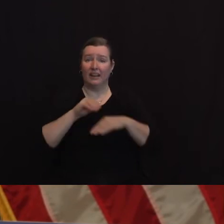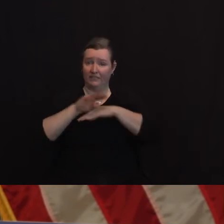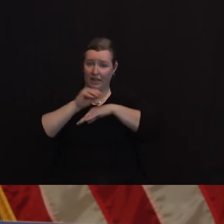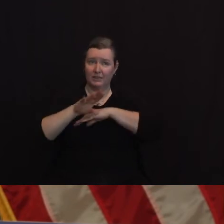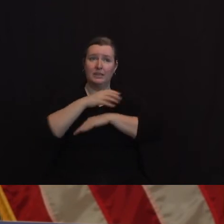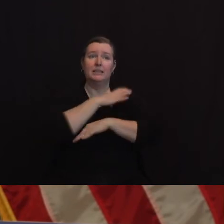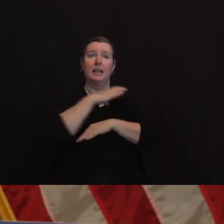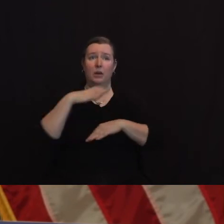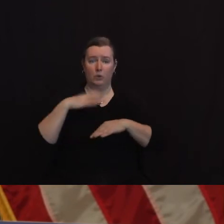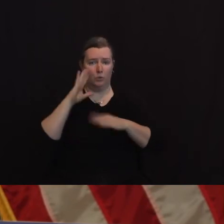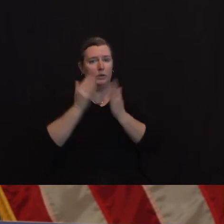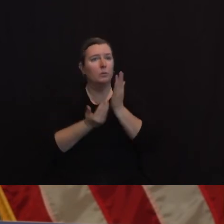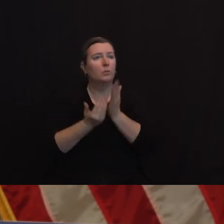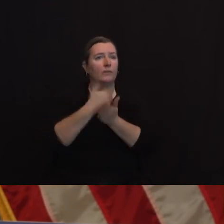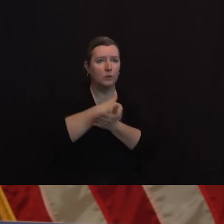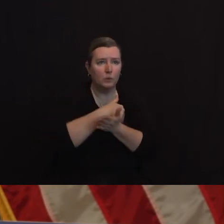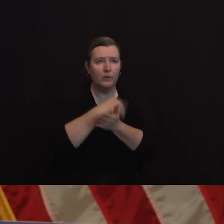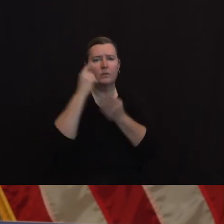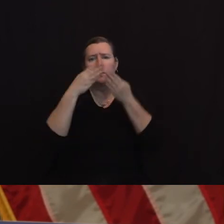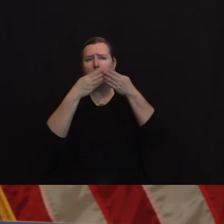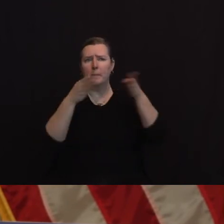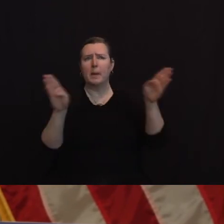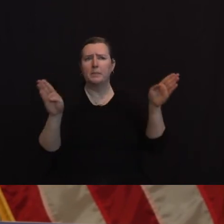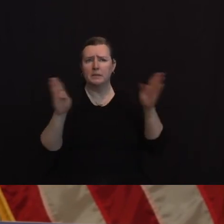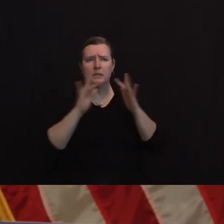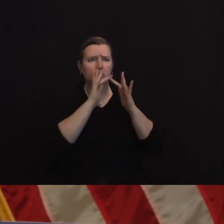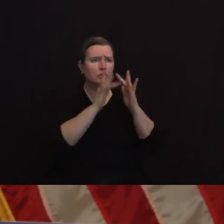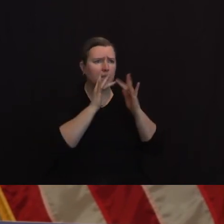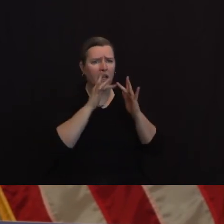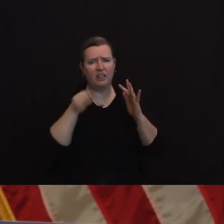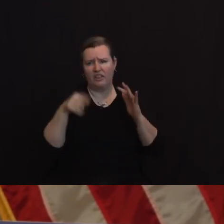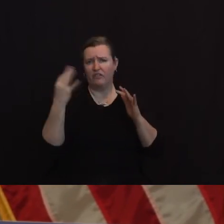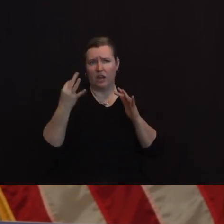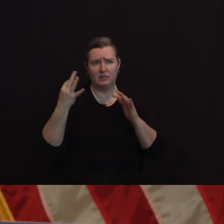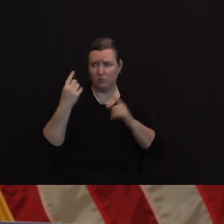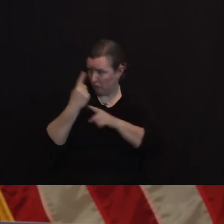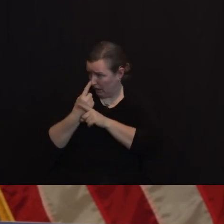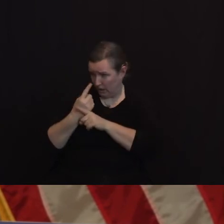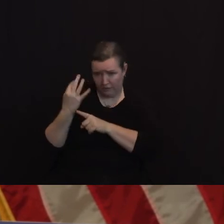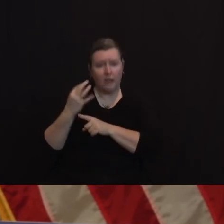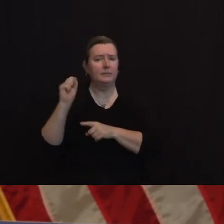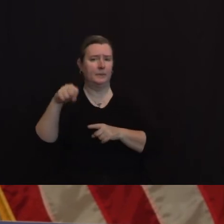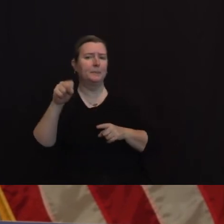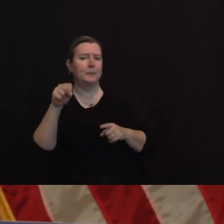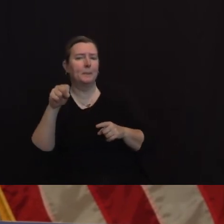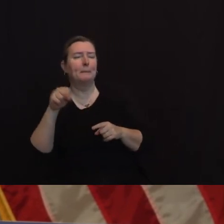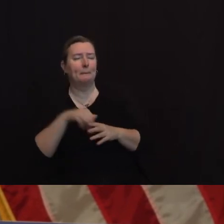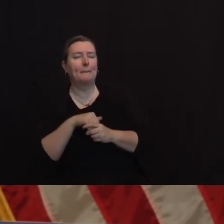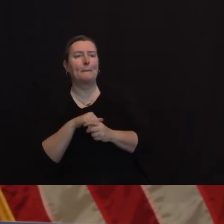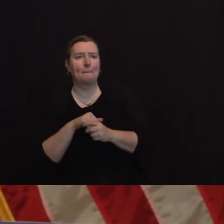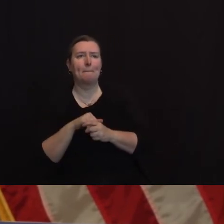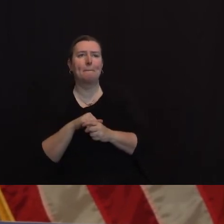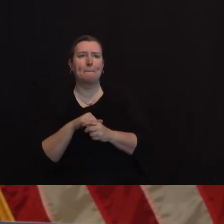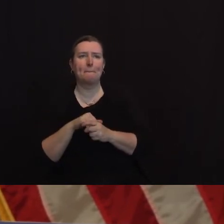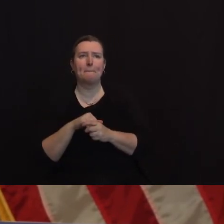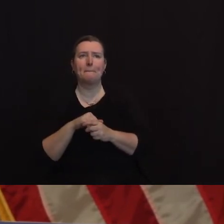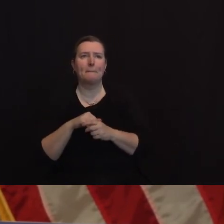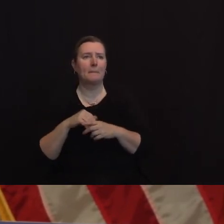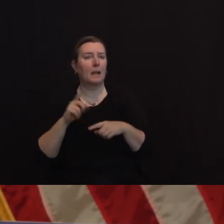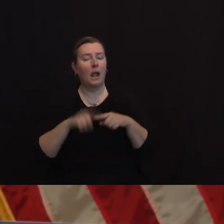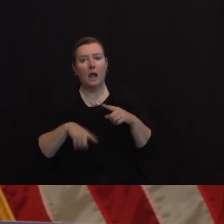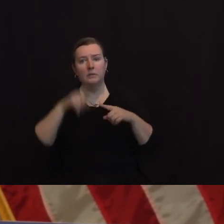publicly, online. You'll see it on Friday. On Friday, right? I can't imagine that the FDA won't issue a EUA